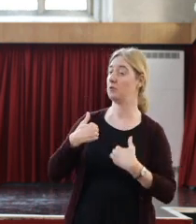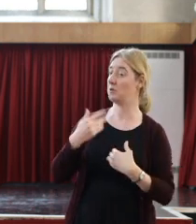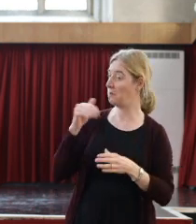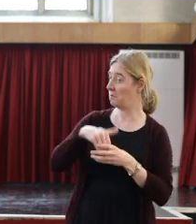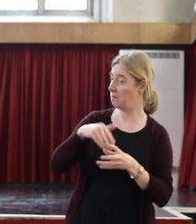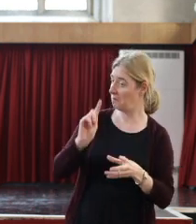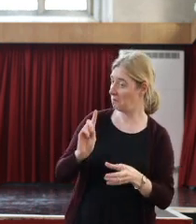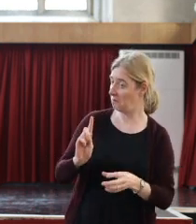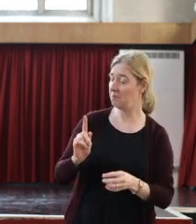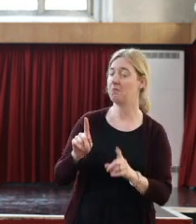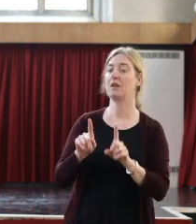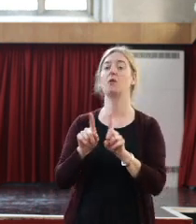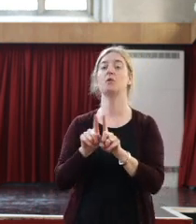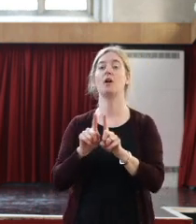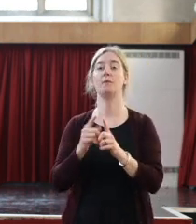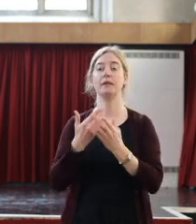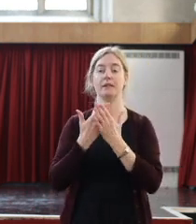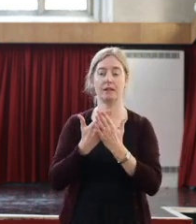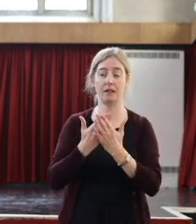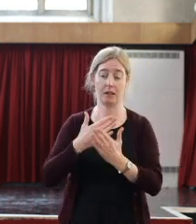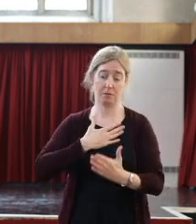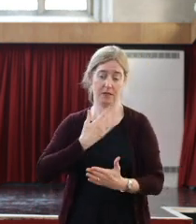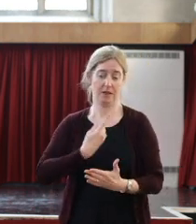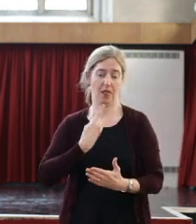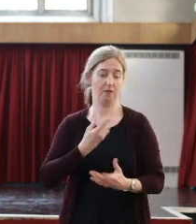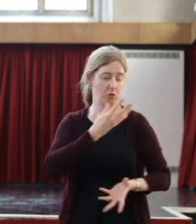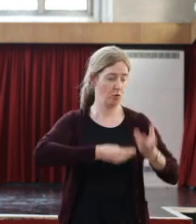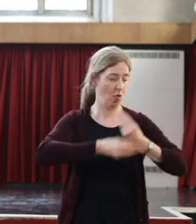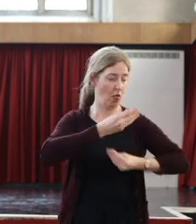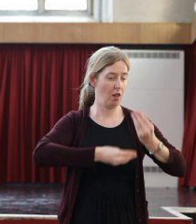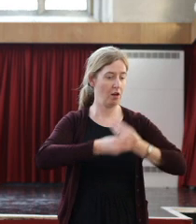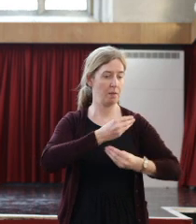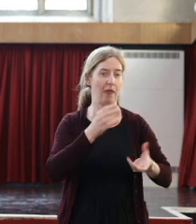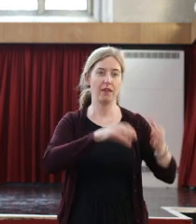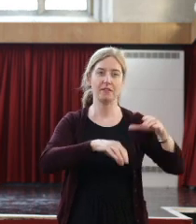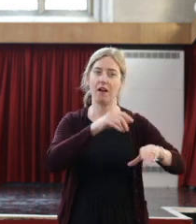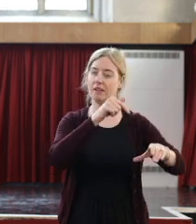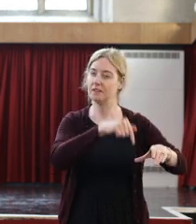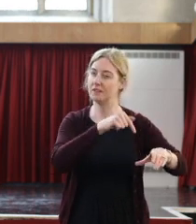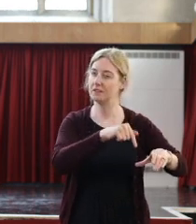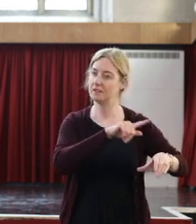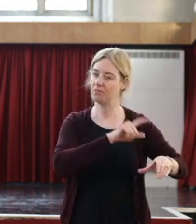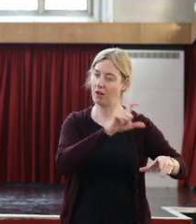been studying and doing my own kind of separate course, learning about the kind of the science behind the soil.